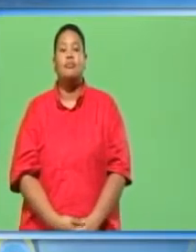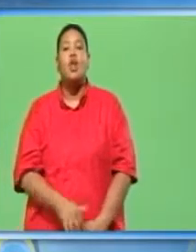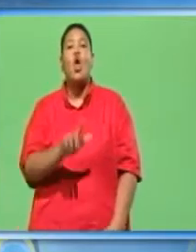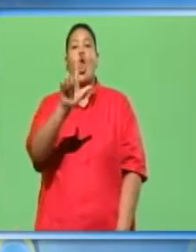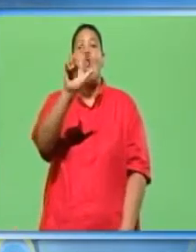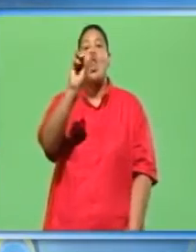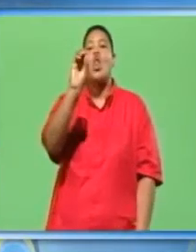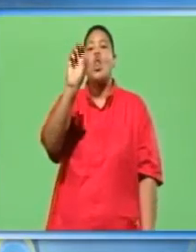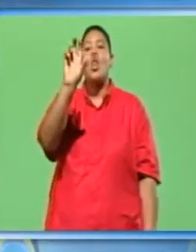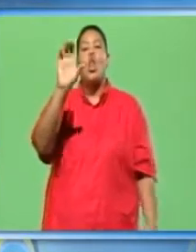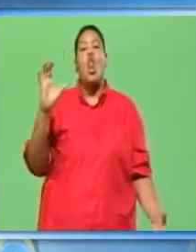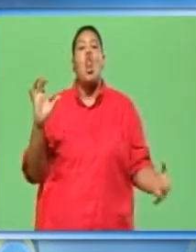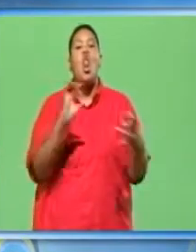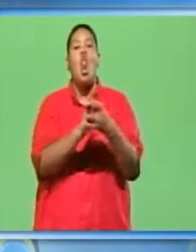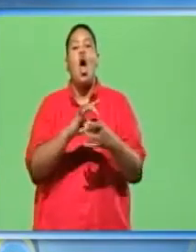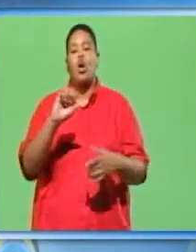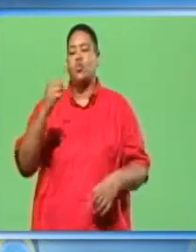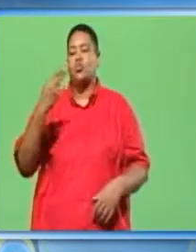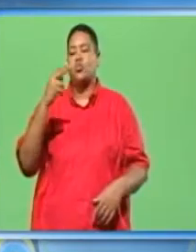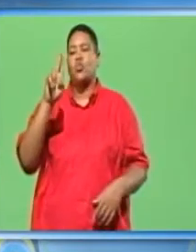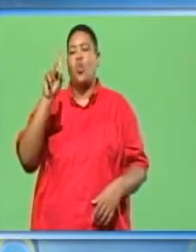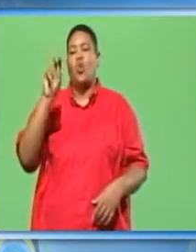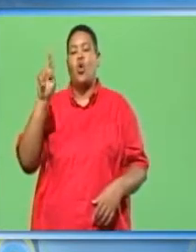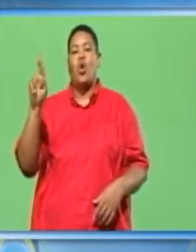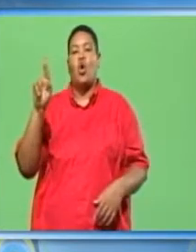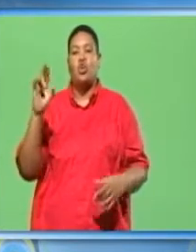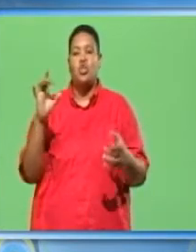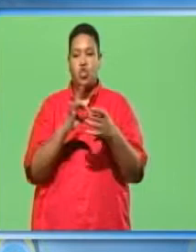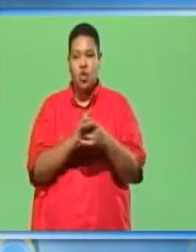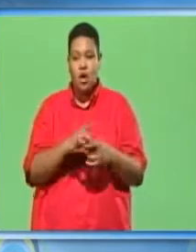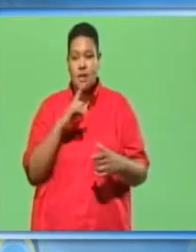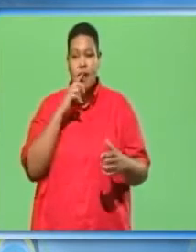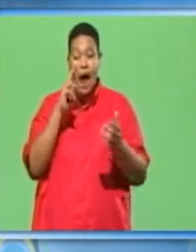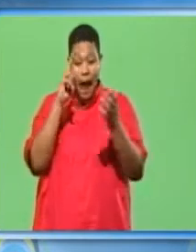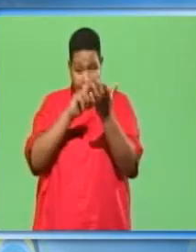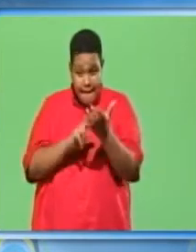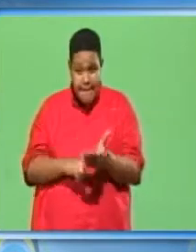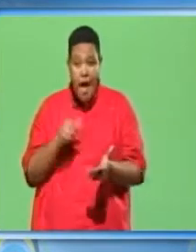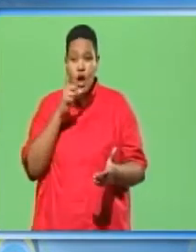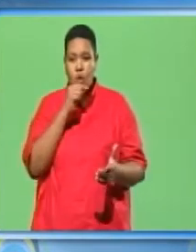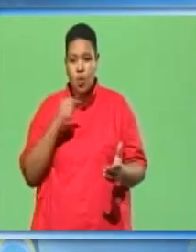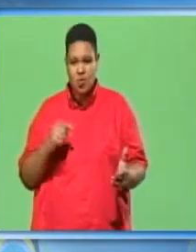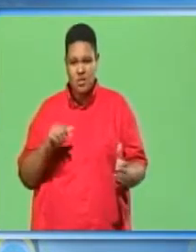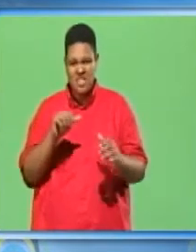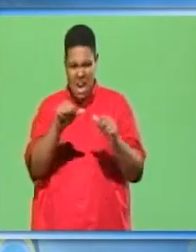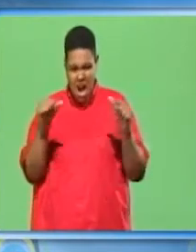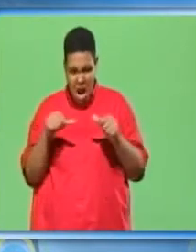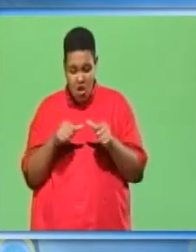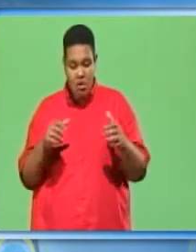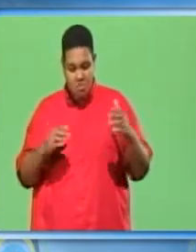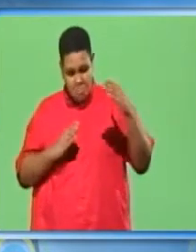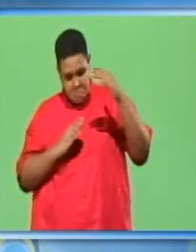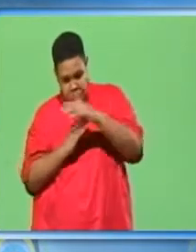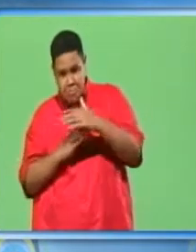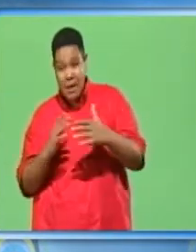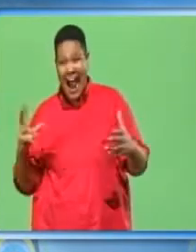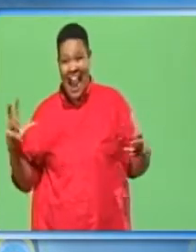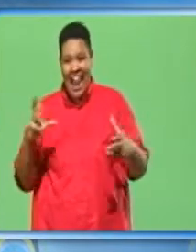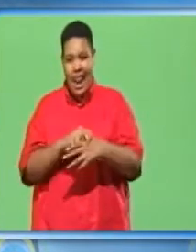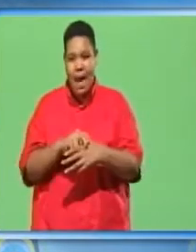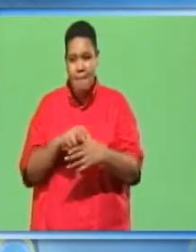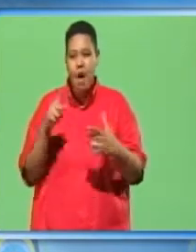Lock shoulder joint. Apply glue to both pieces of wood on the areas that will be put together. Clamp until glue